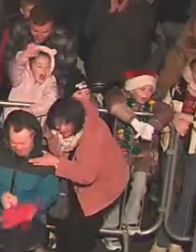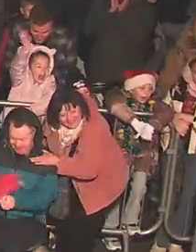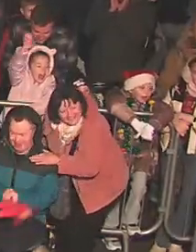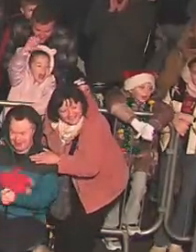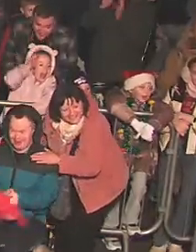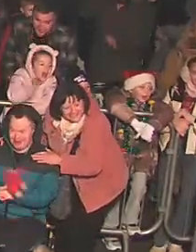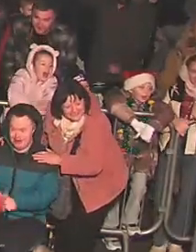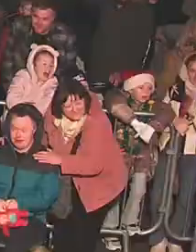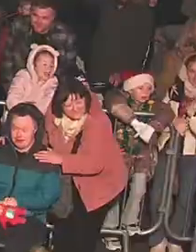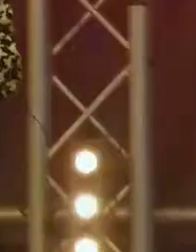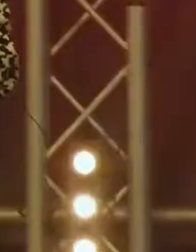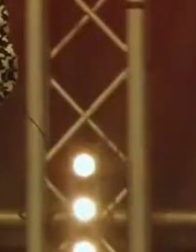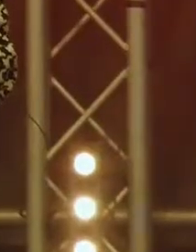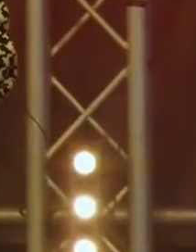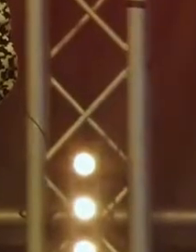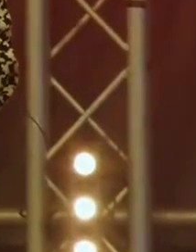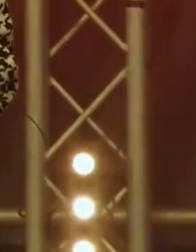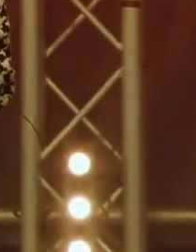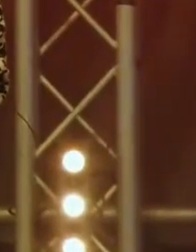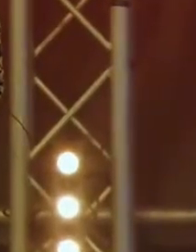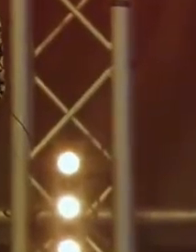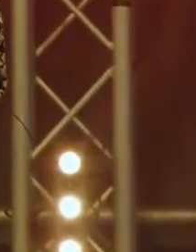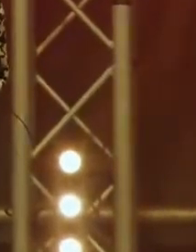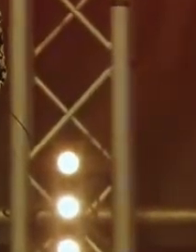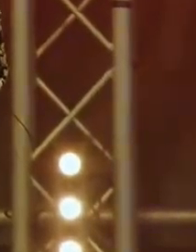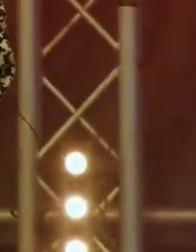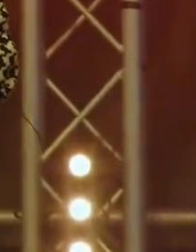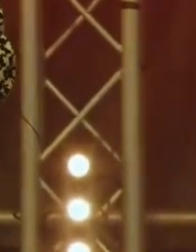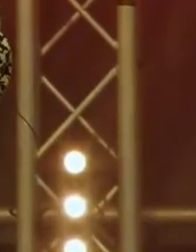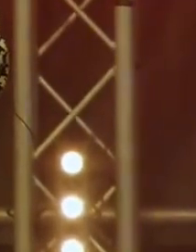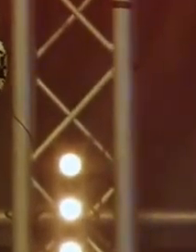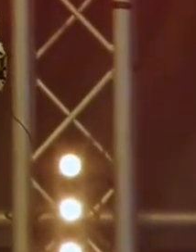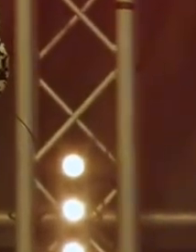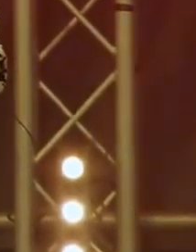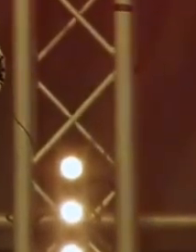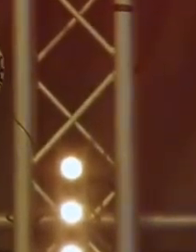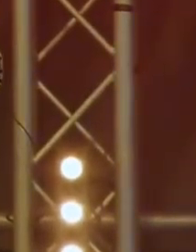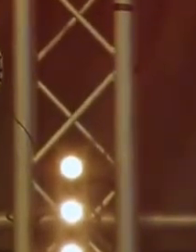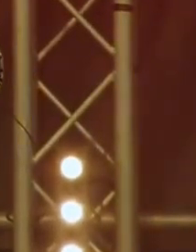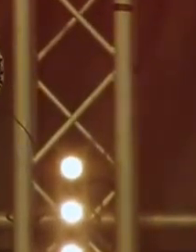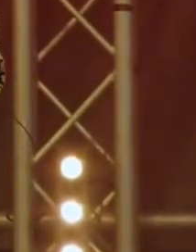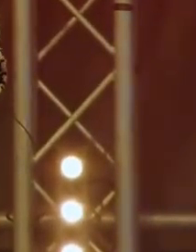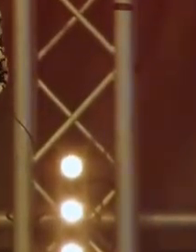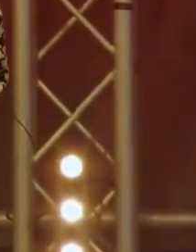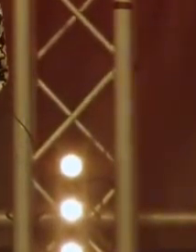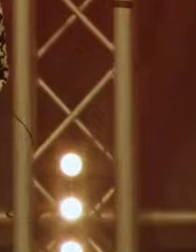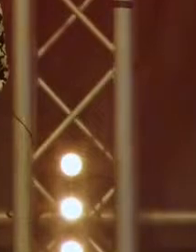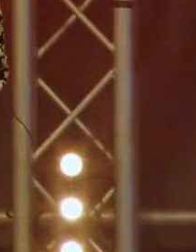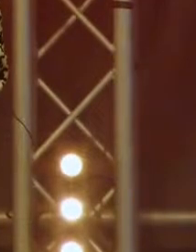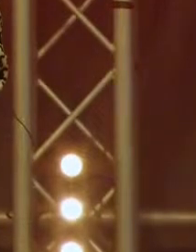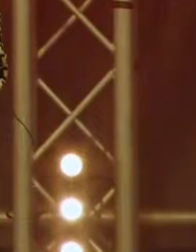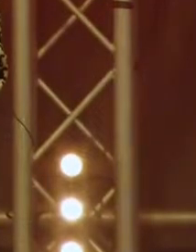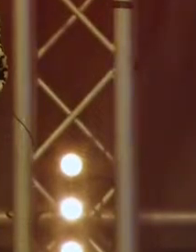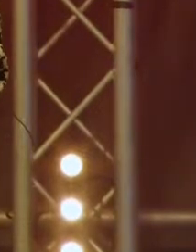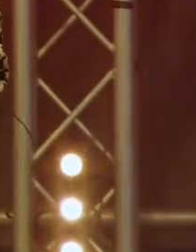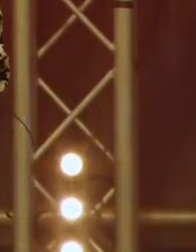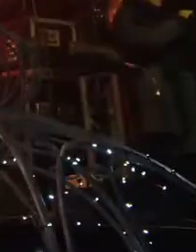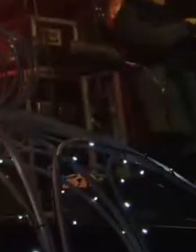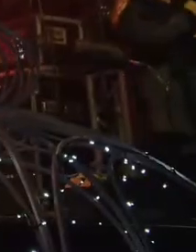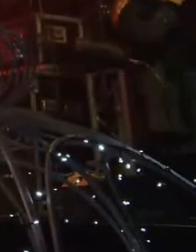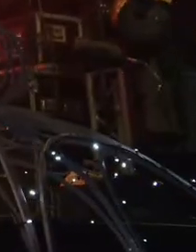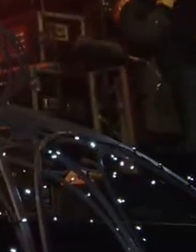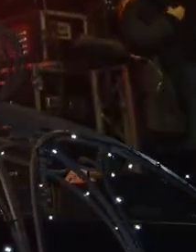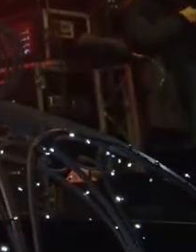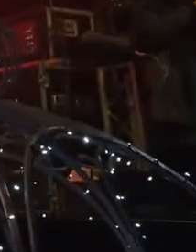Yeah! I thought we might. I think so. It's a good crowd tonight. Yeah, welcome along, everybody, from Cool FM's Cool Saturday Show. I'm Stuart